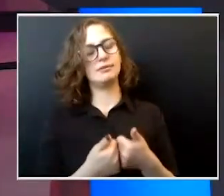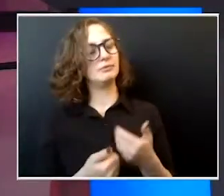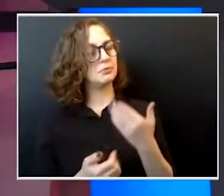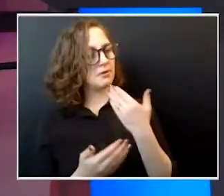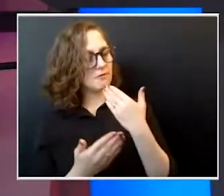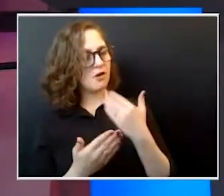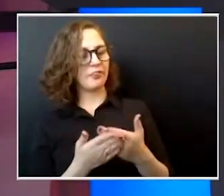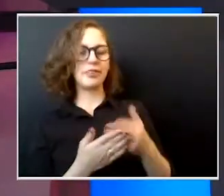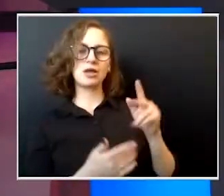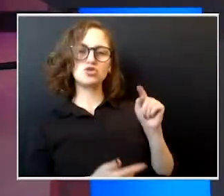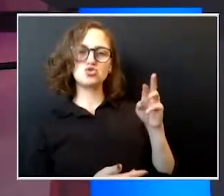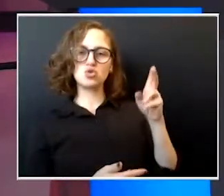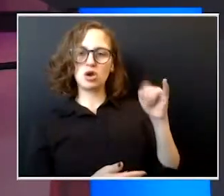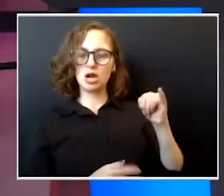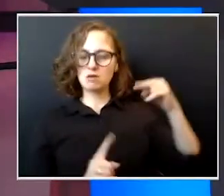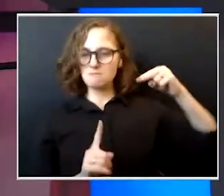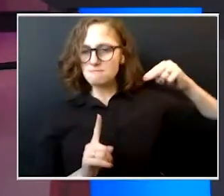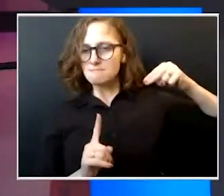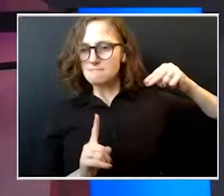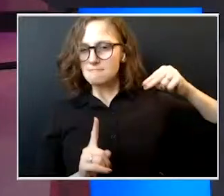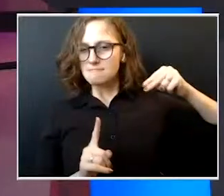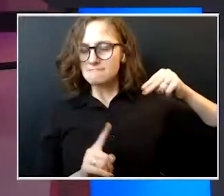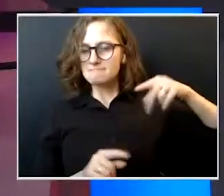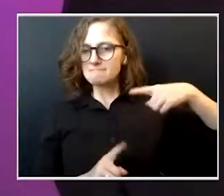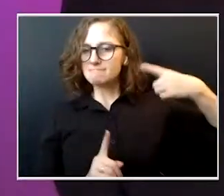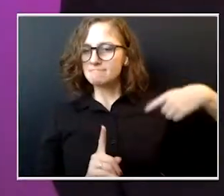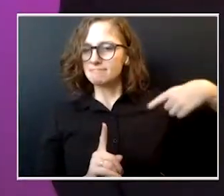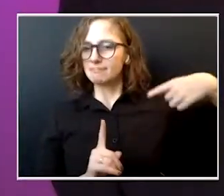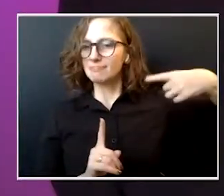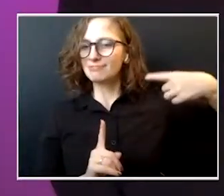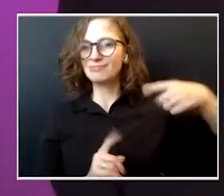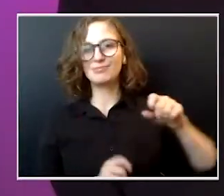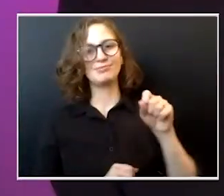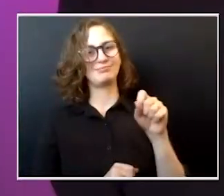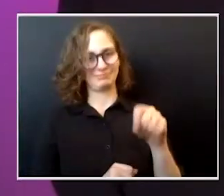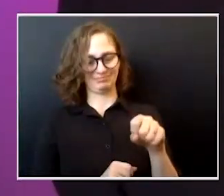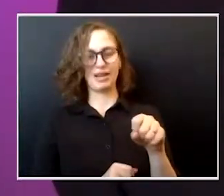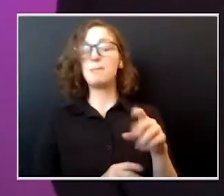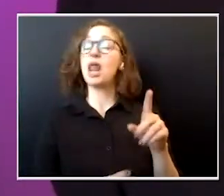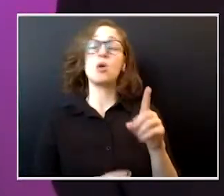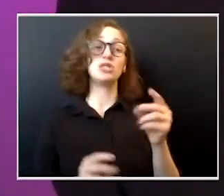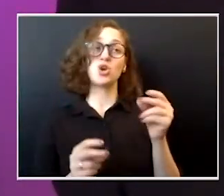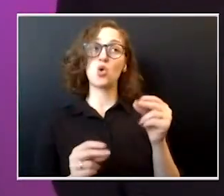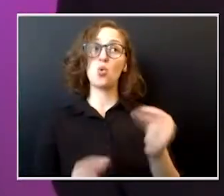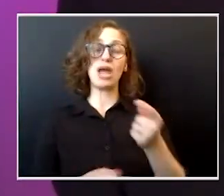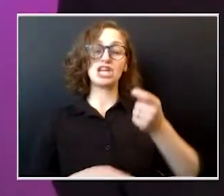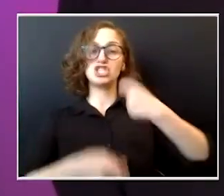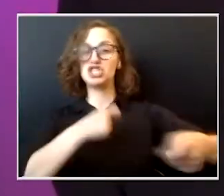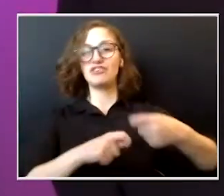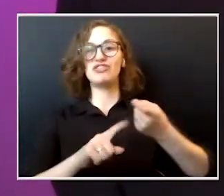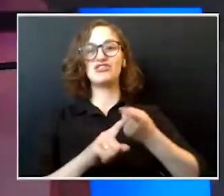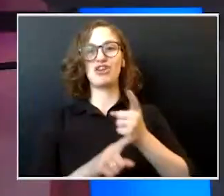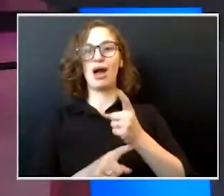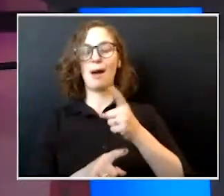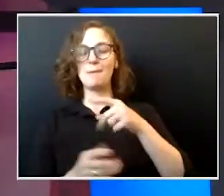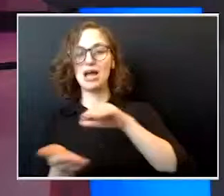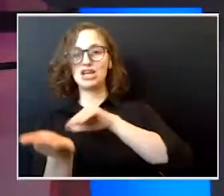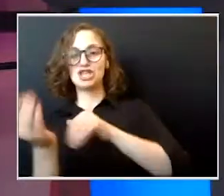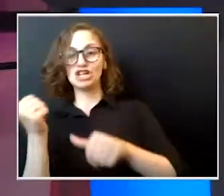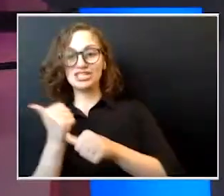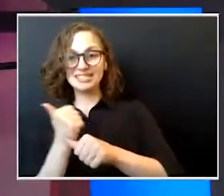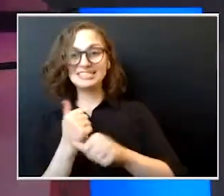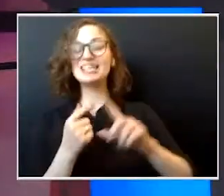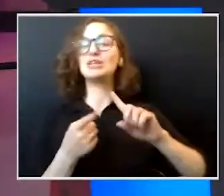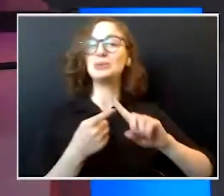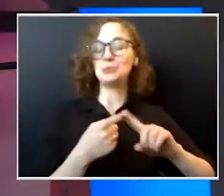you. Yes. Watching that. She rapidly shifted from PA mode to worried spouse mode. Okay. It's effective. That's more effective sometimes,